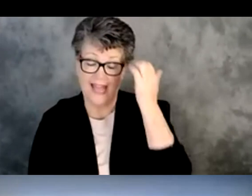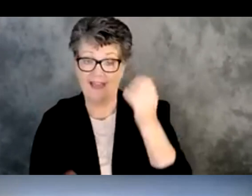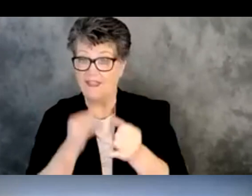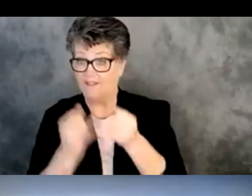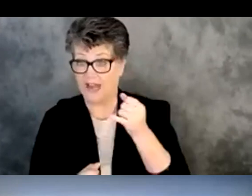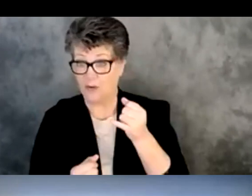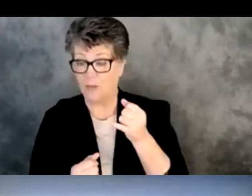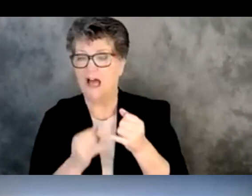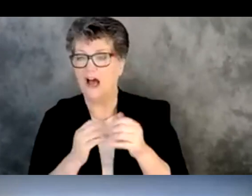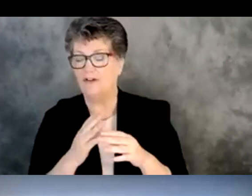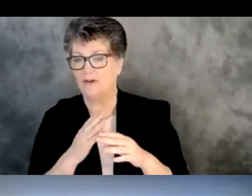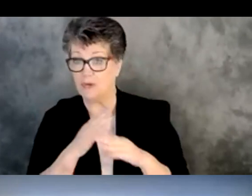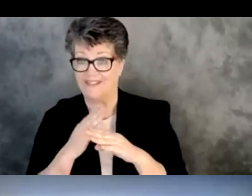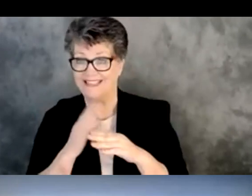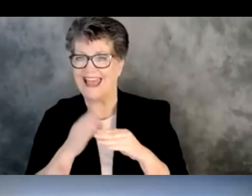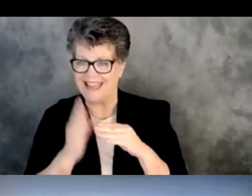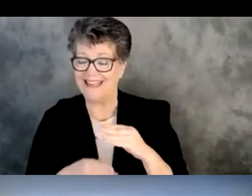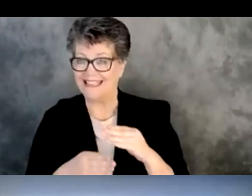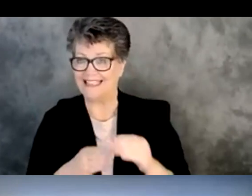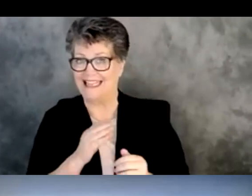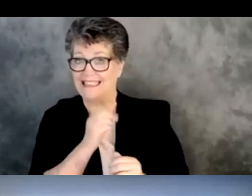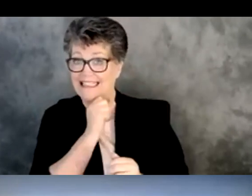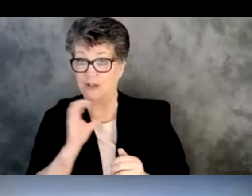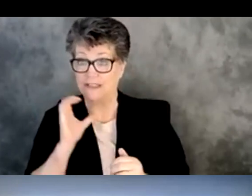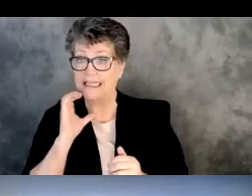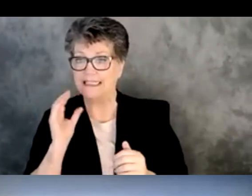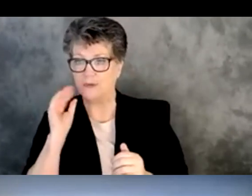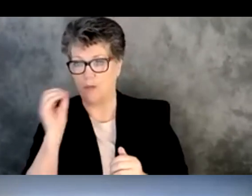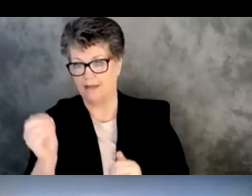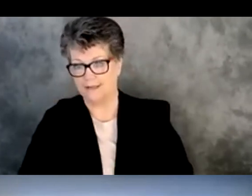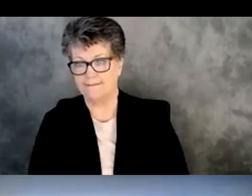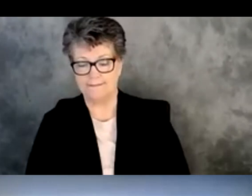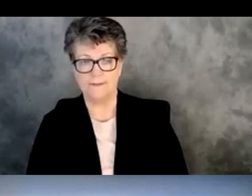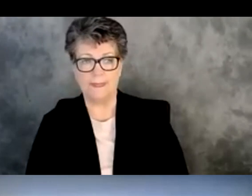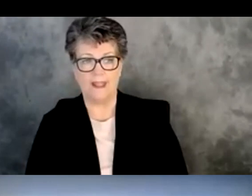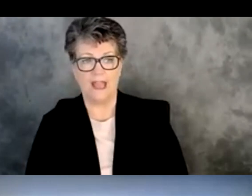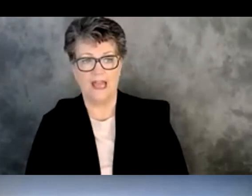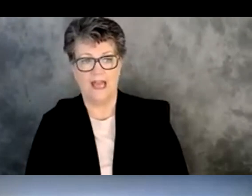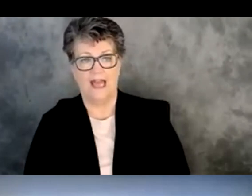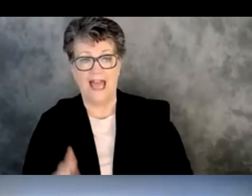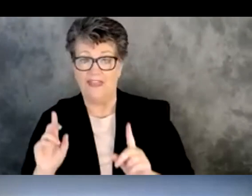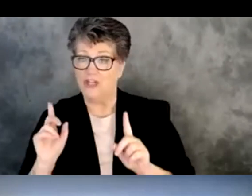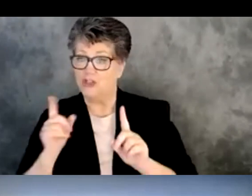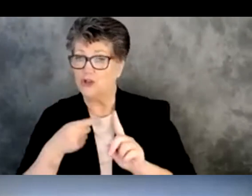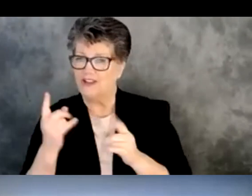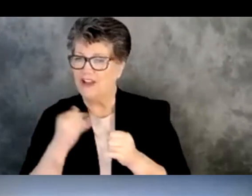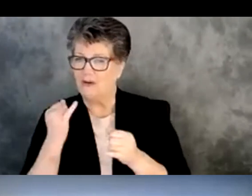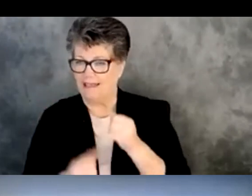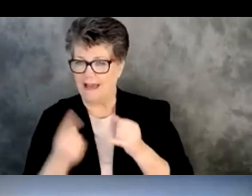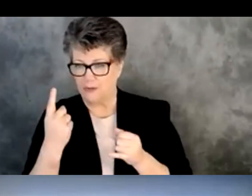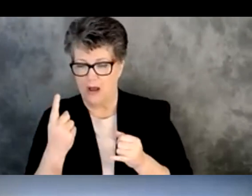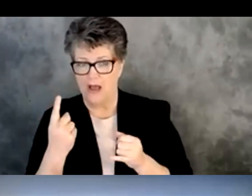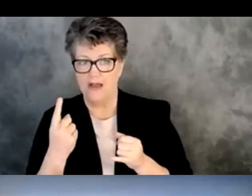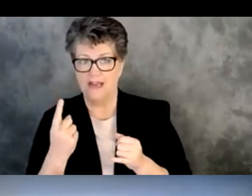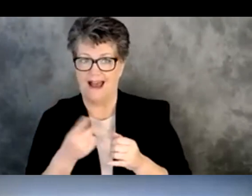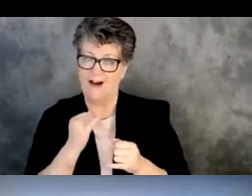of preventing and ending senior homelessness. And then to turn to the very last one of